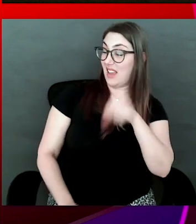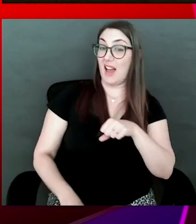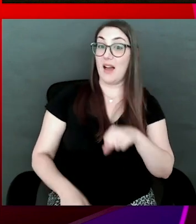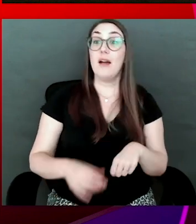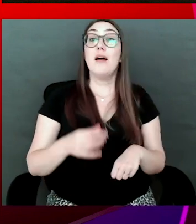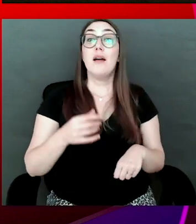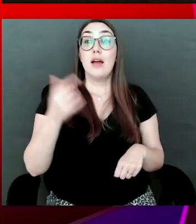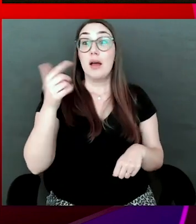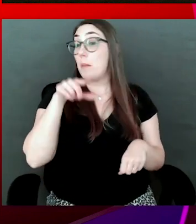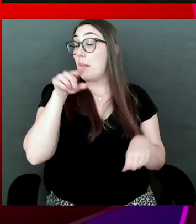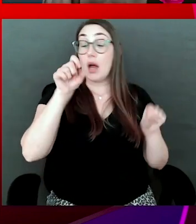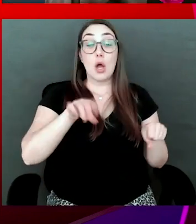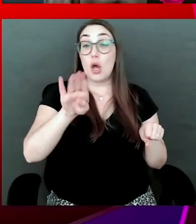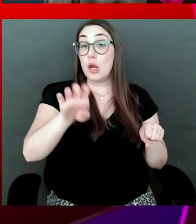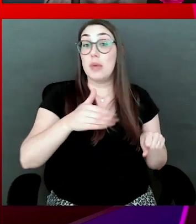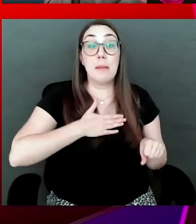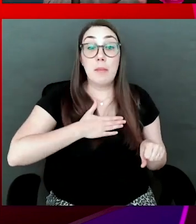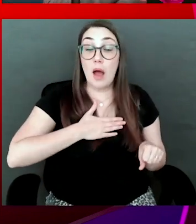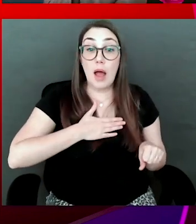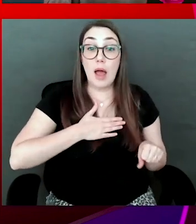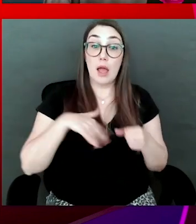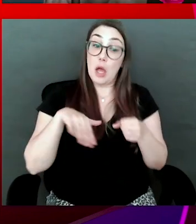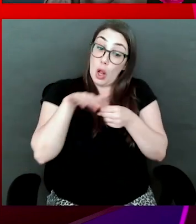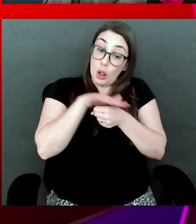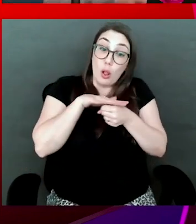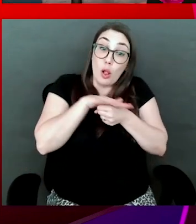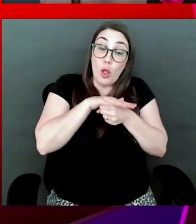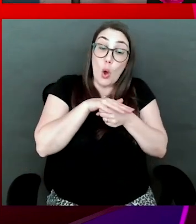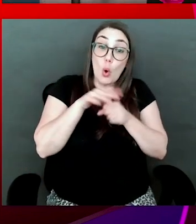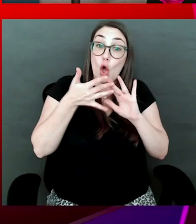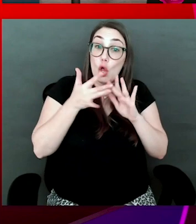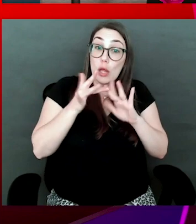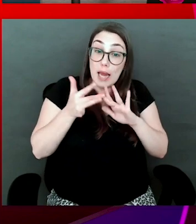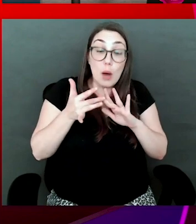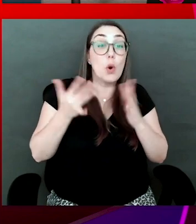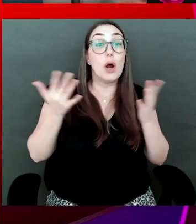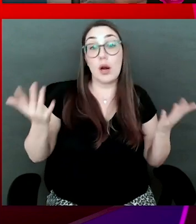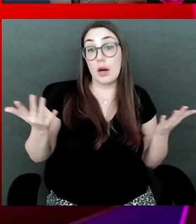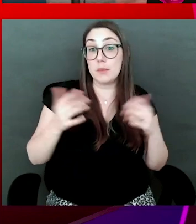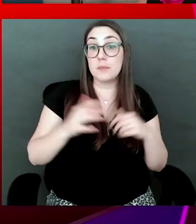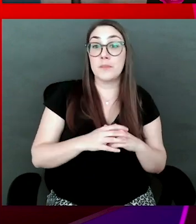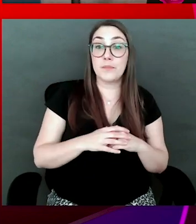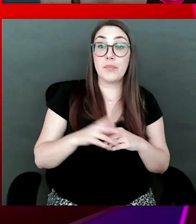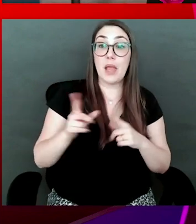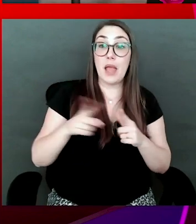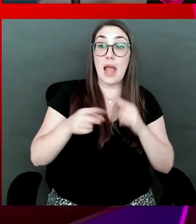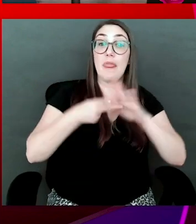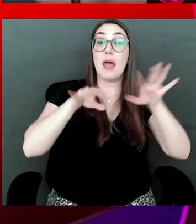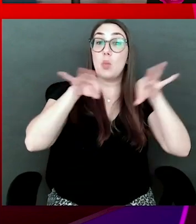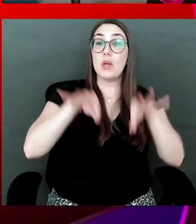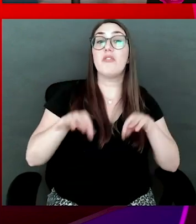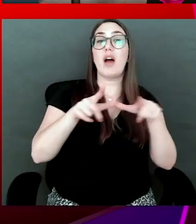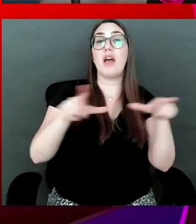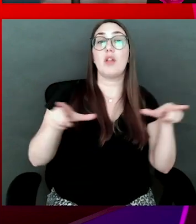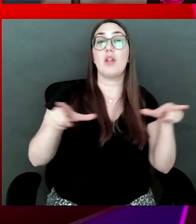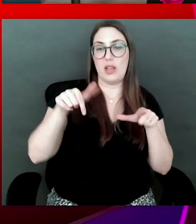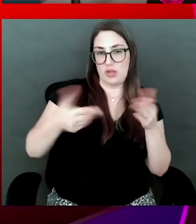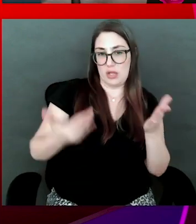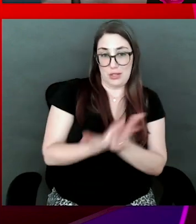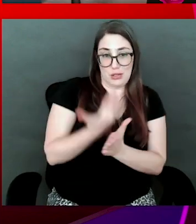be my like local network address. It could be also a public IP. And then we define the location. So this is the new location we